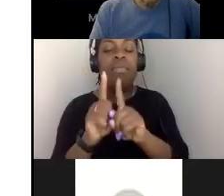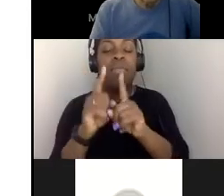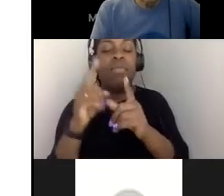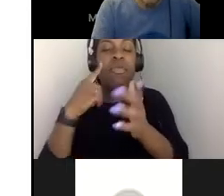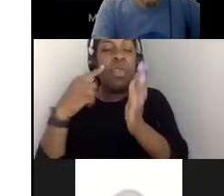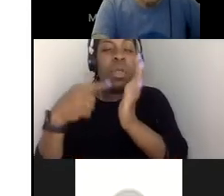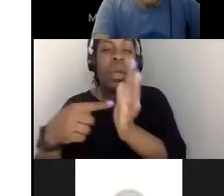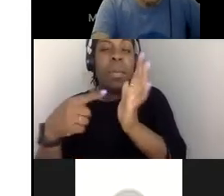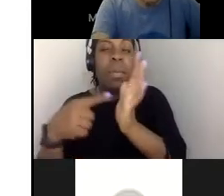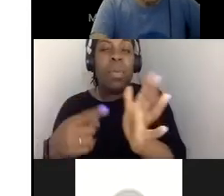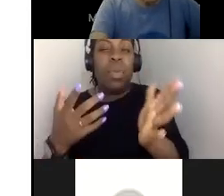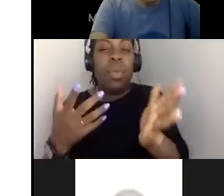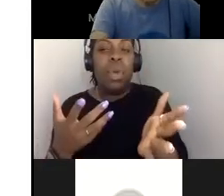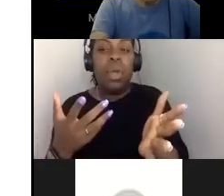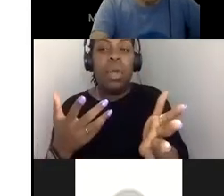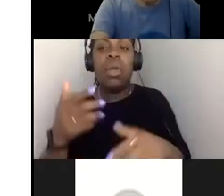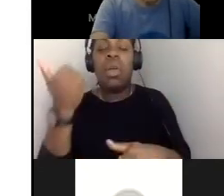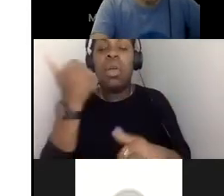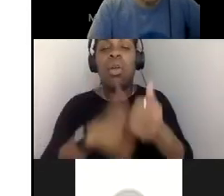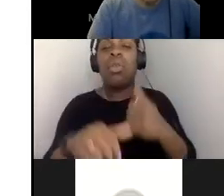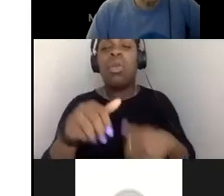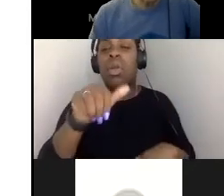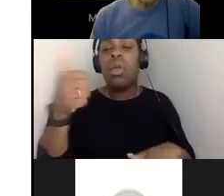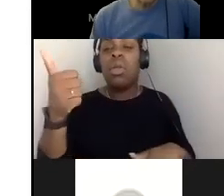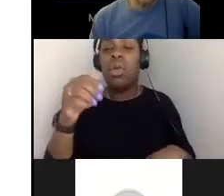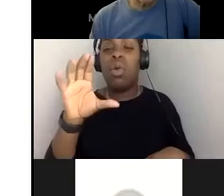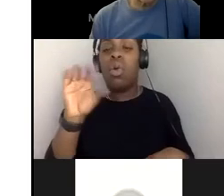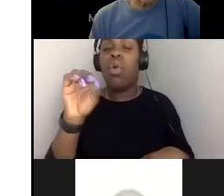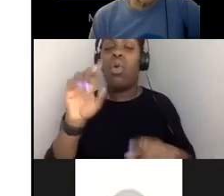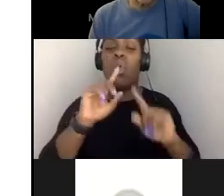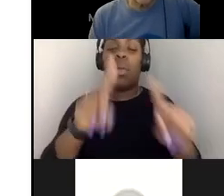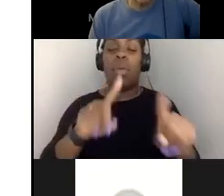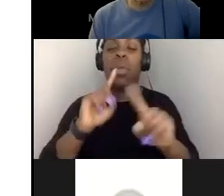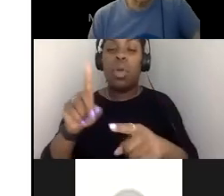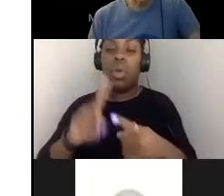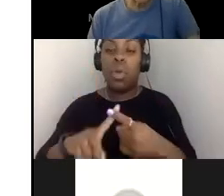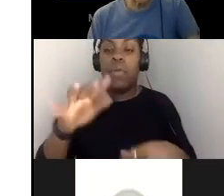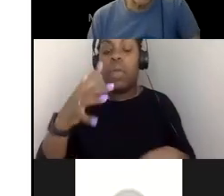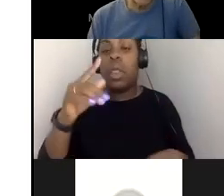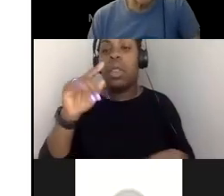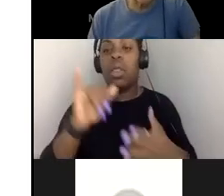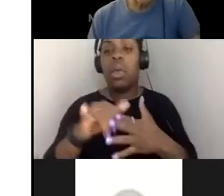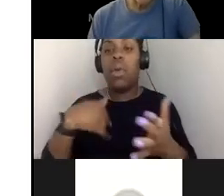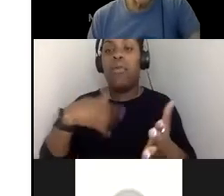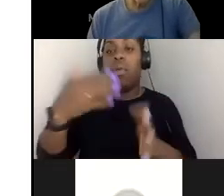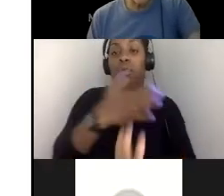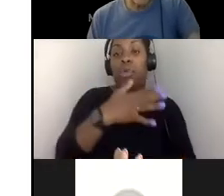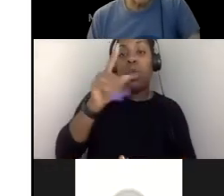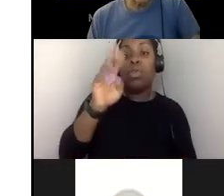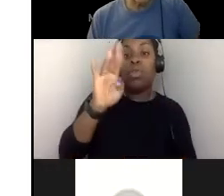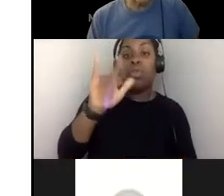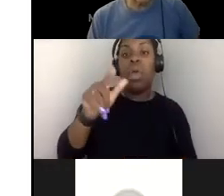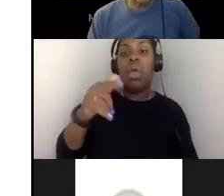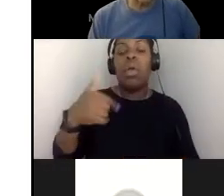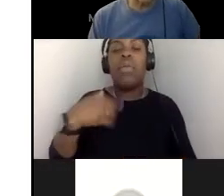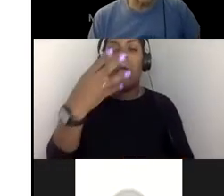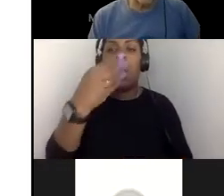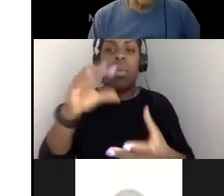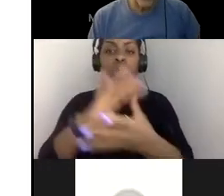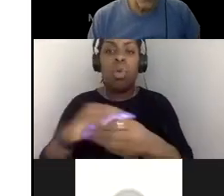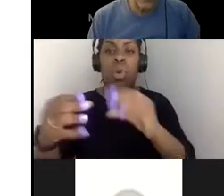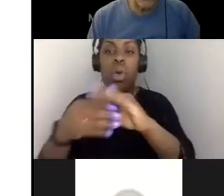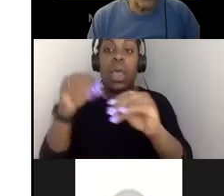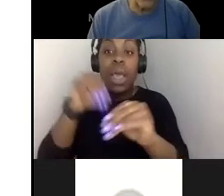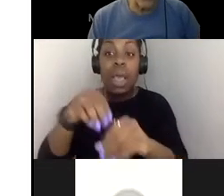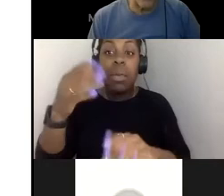example, we, and under the subheadings that correspond to the filters. So we have pretrial, we have a couple of stories under